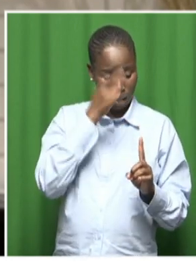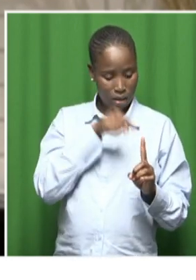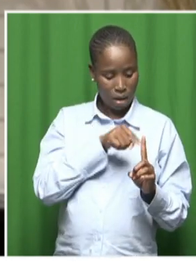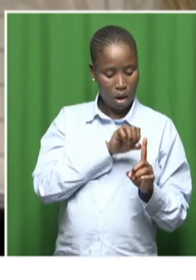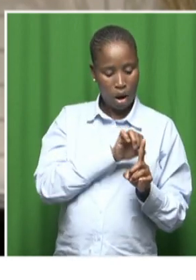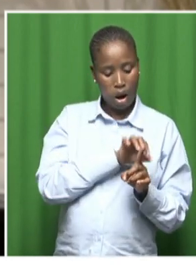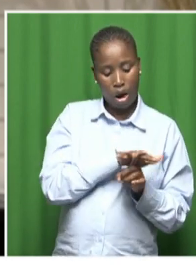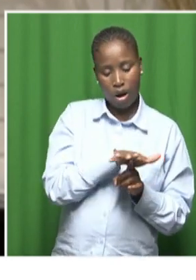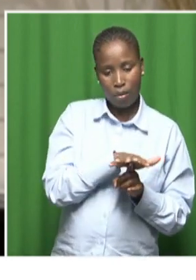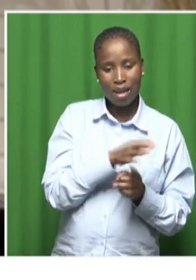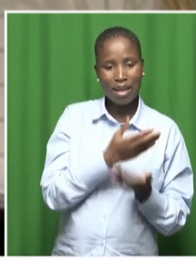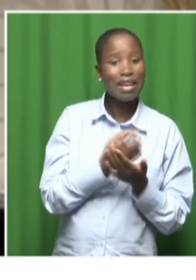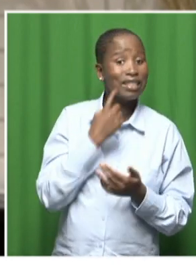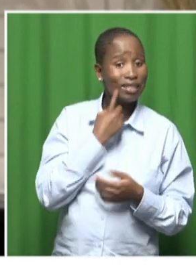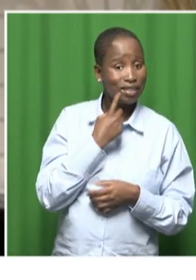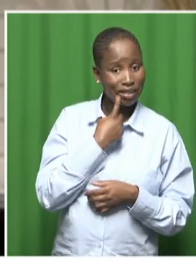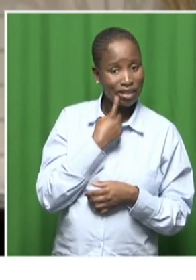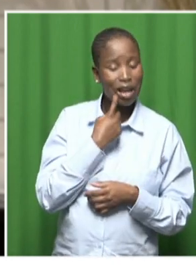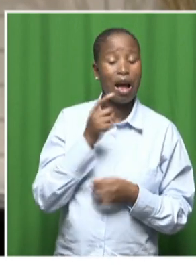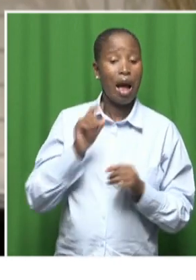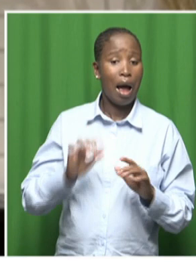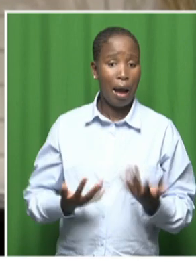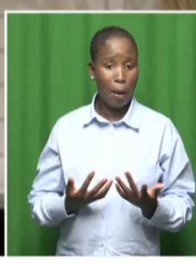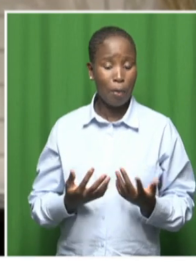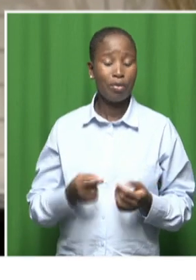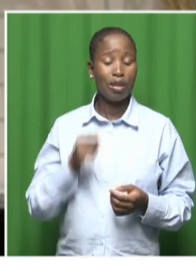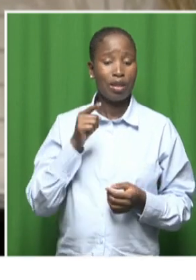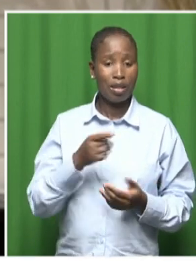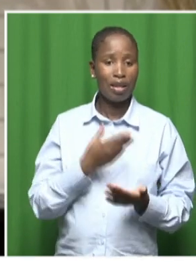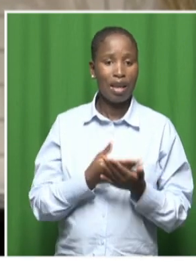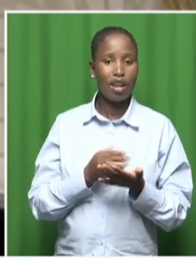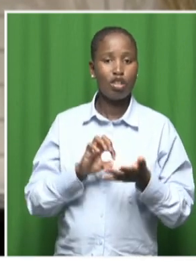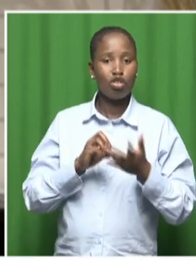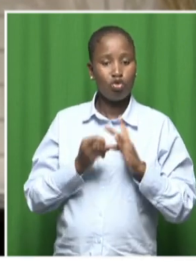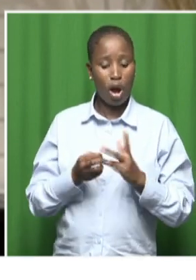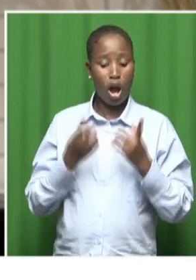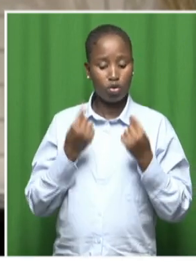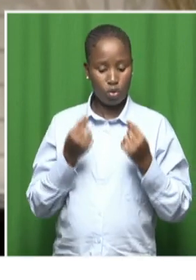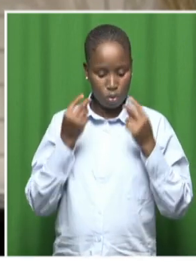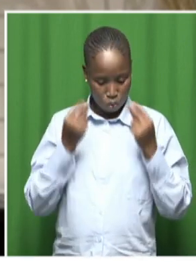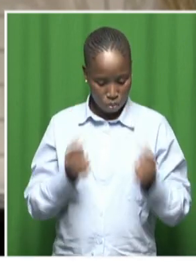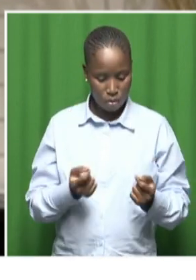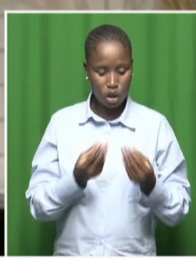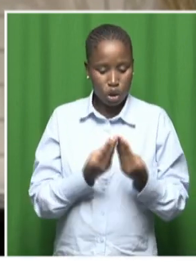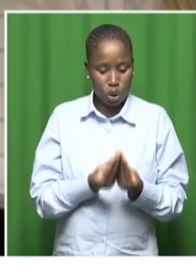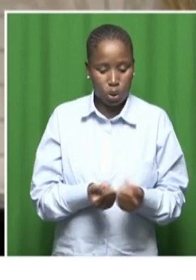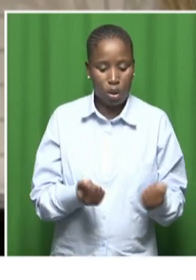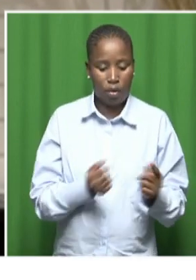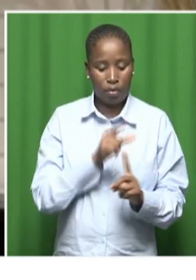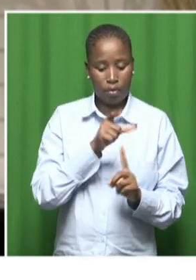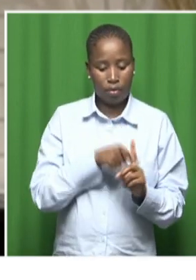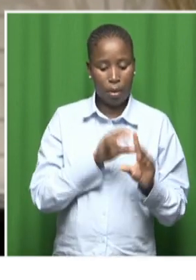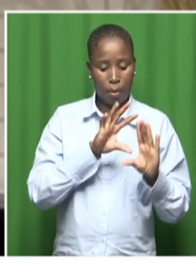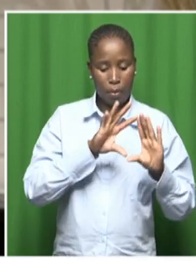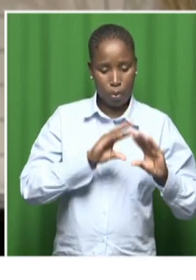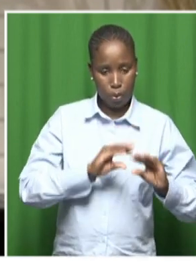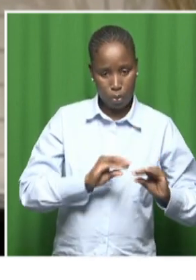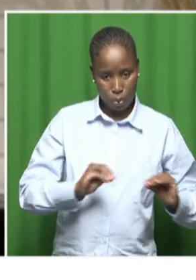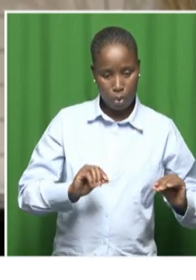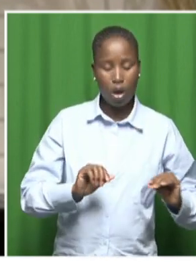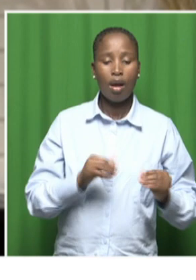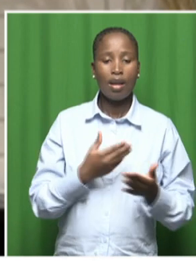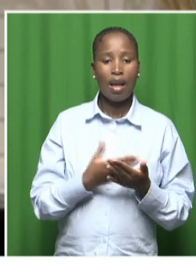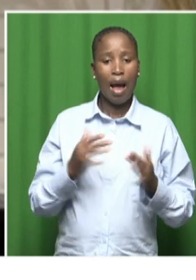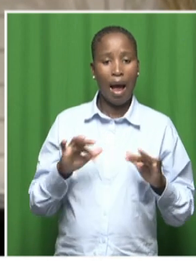degree. And what it really does is it enables us to then try and respond as quickly as possible to try and stop that spread, to contain